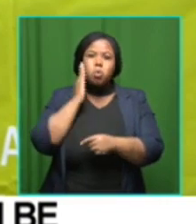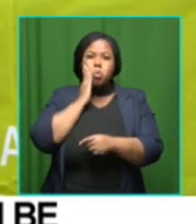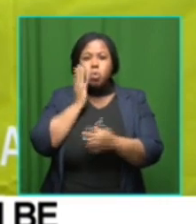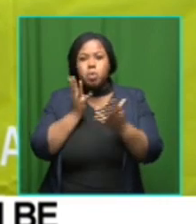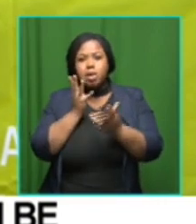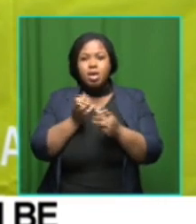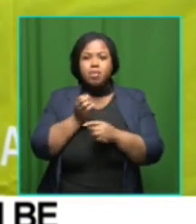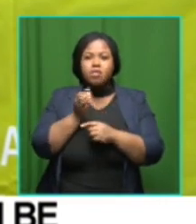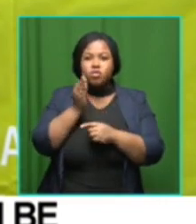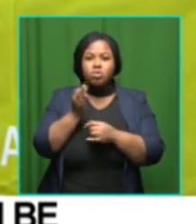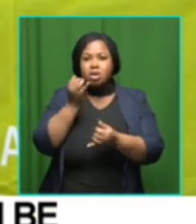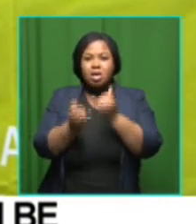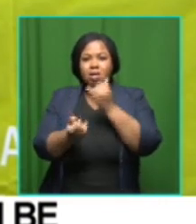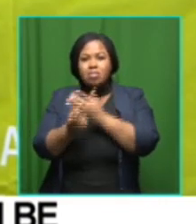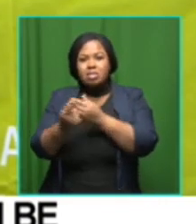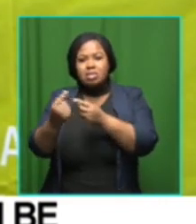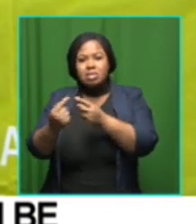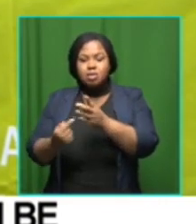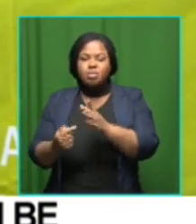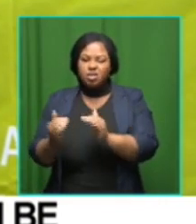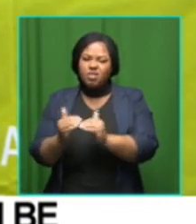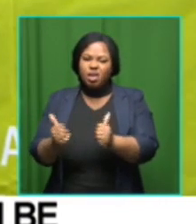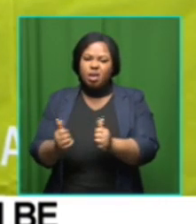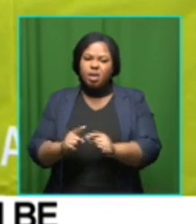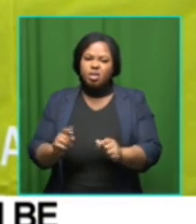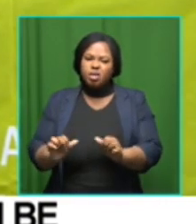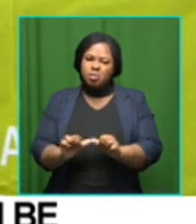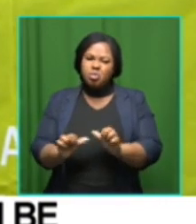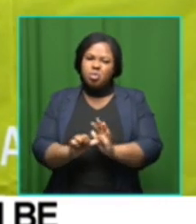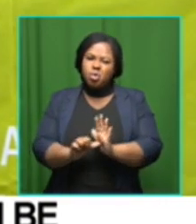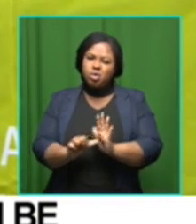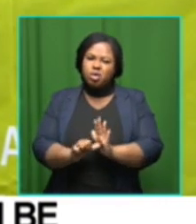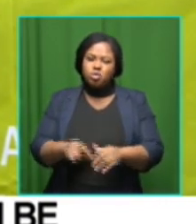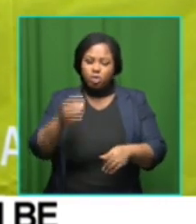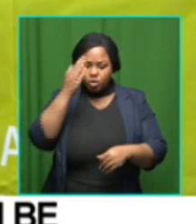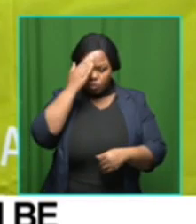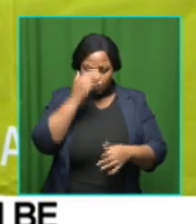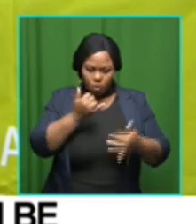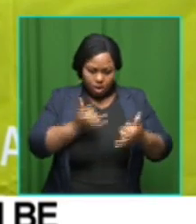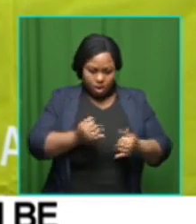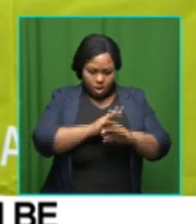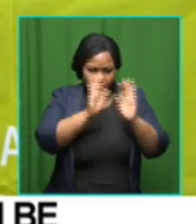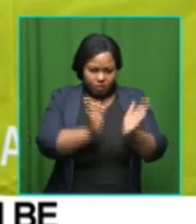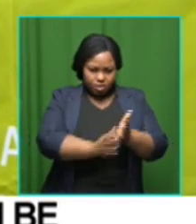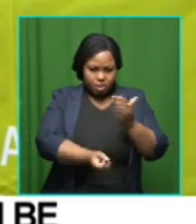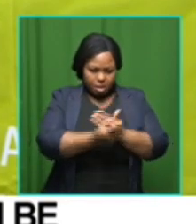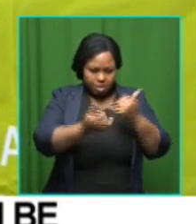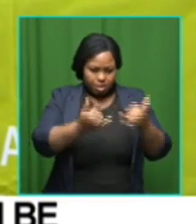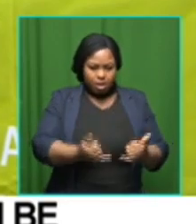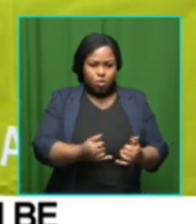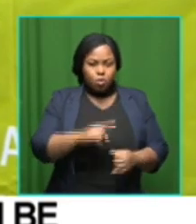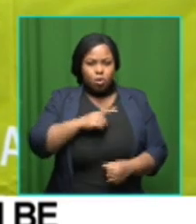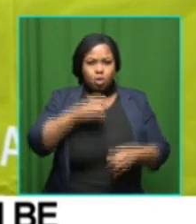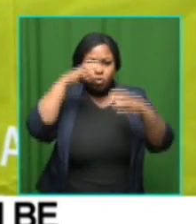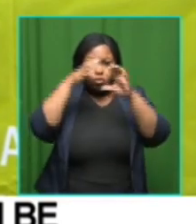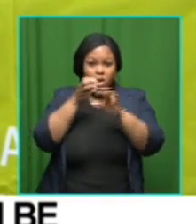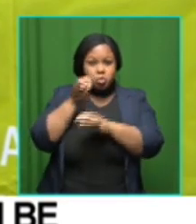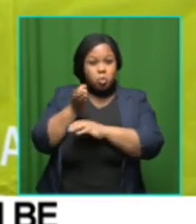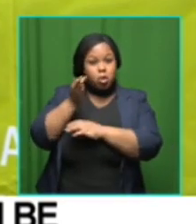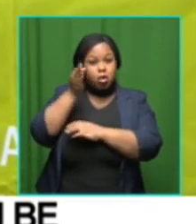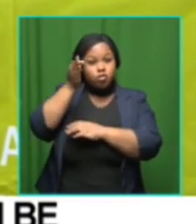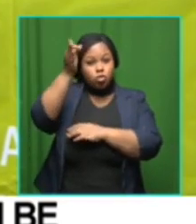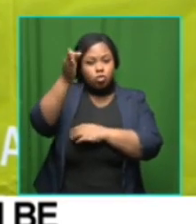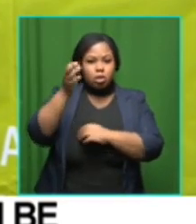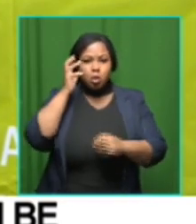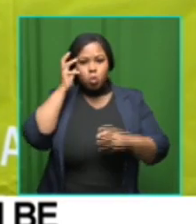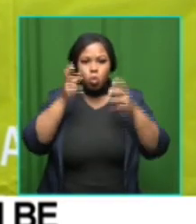And that is fair, but it's also important to just keep a balance so that whilst we're looking into the future, we mustn't confuse you to actually think